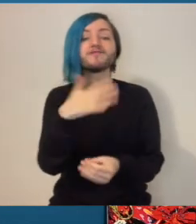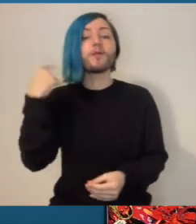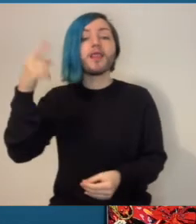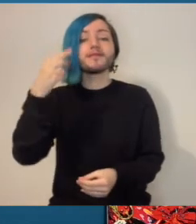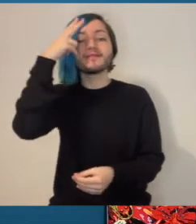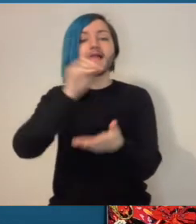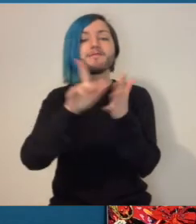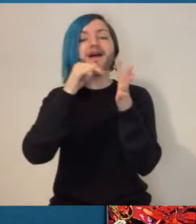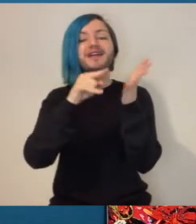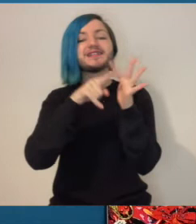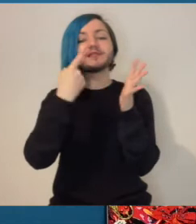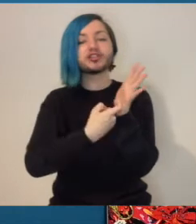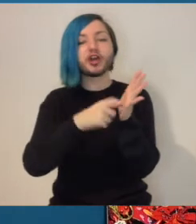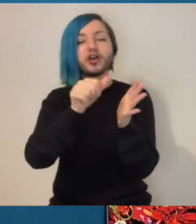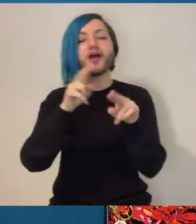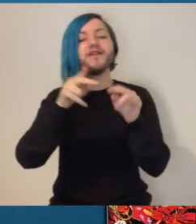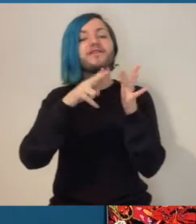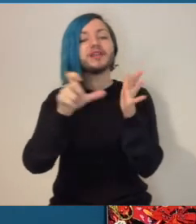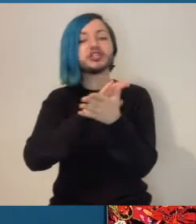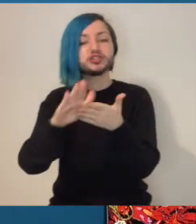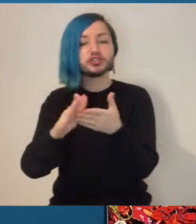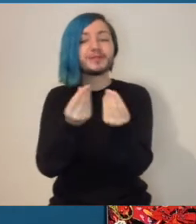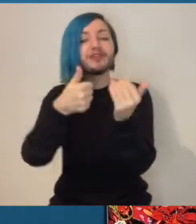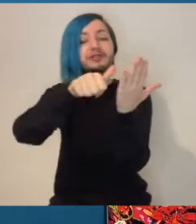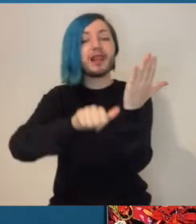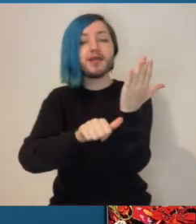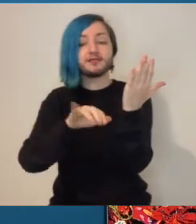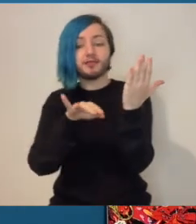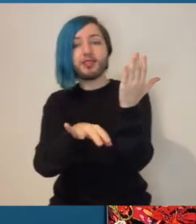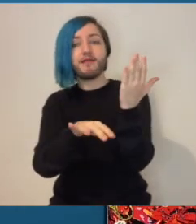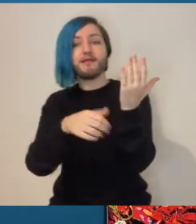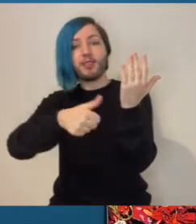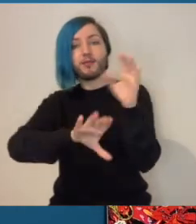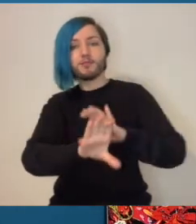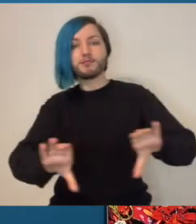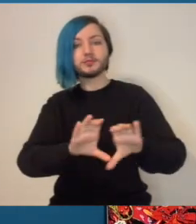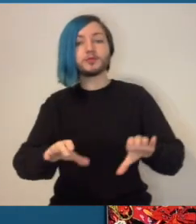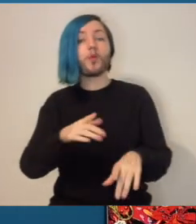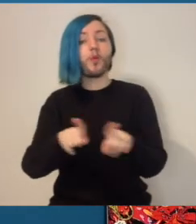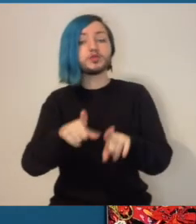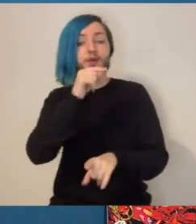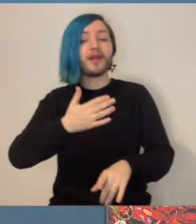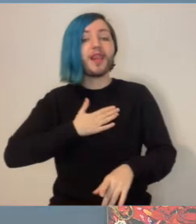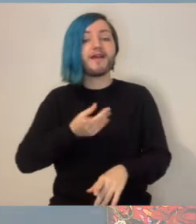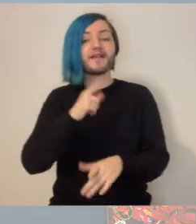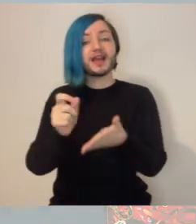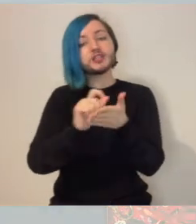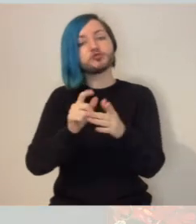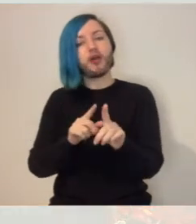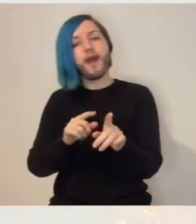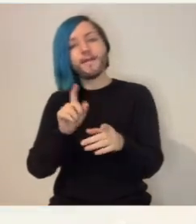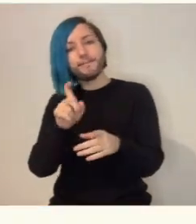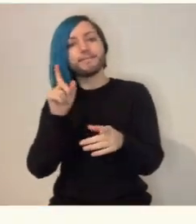Hester Finch. You could find the materials list down at the bottom, and you can also like and subscribe to our channel. We hope you enjoy the